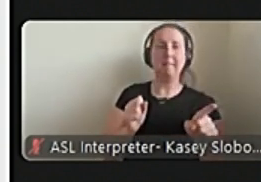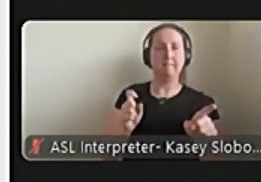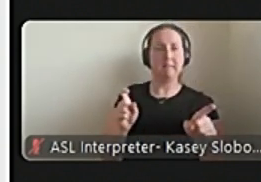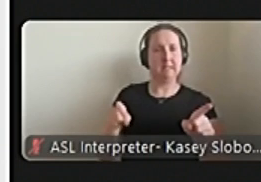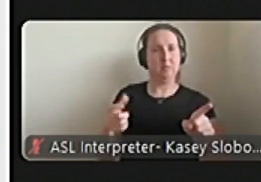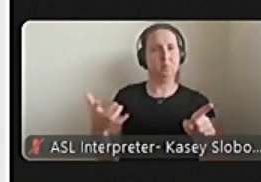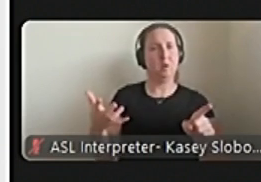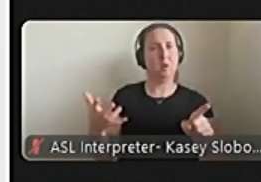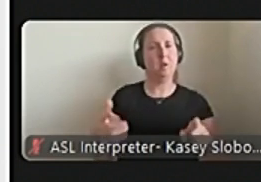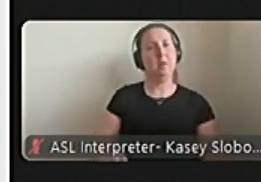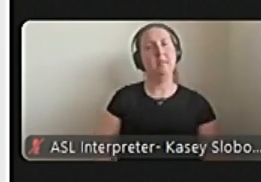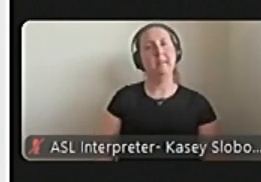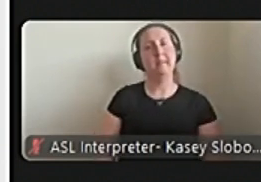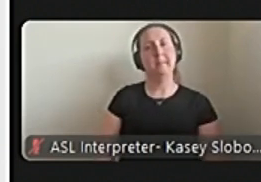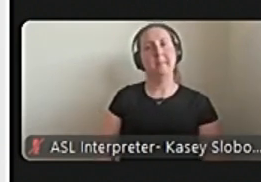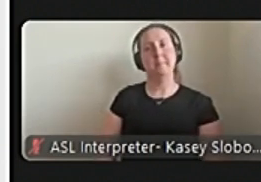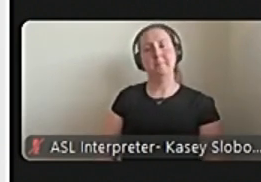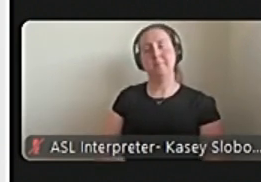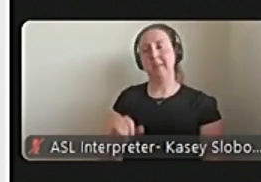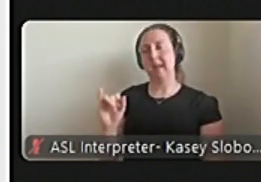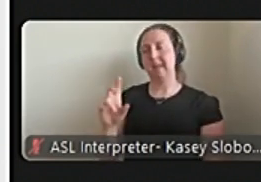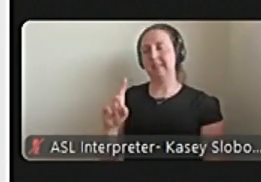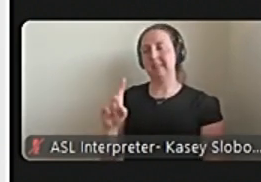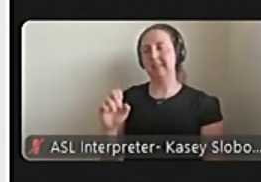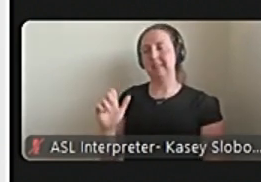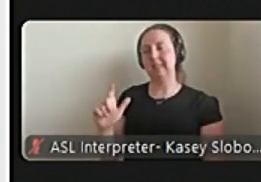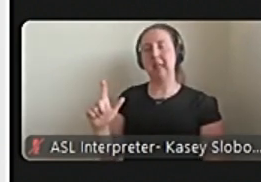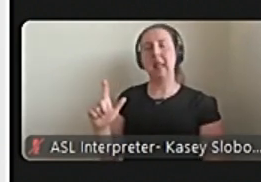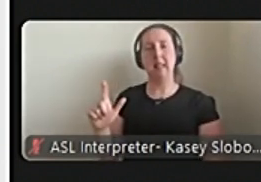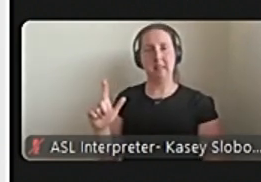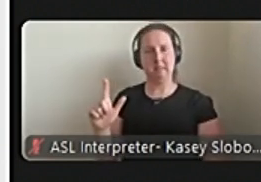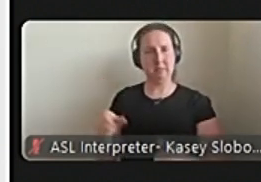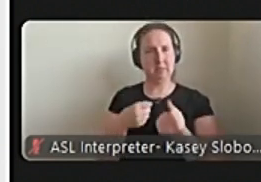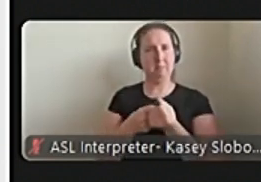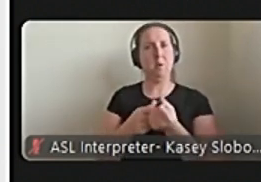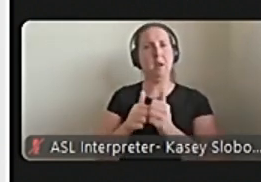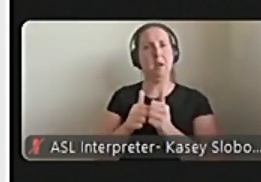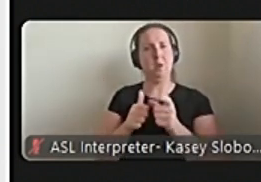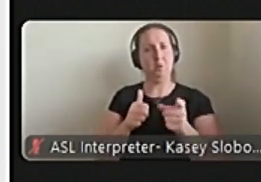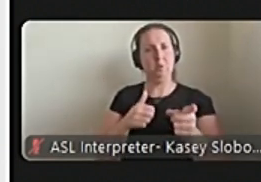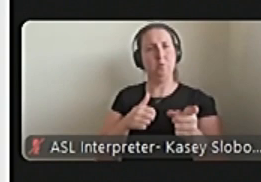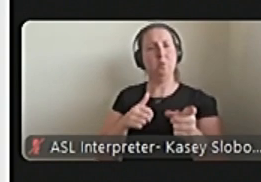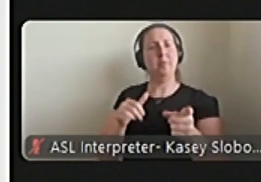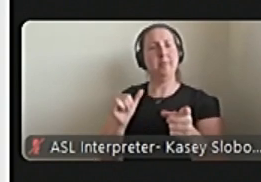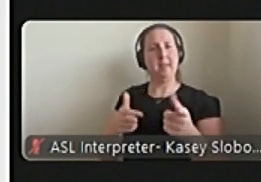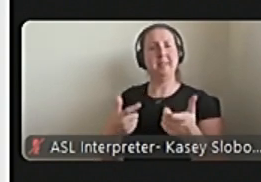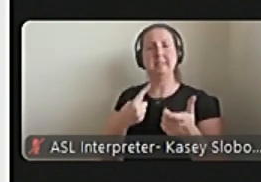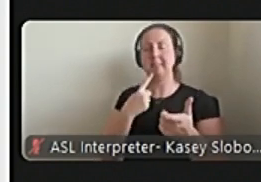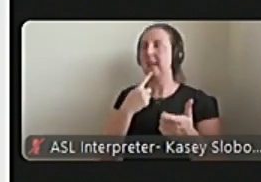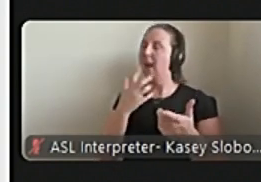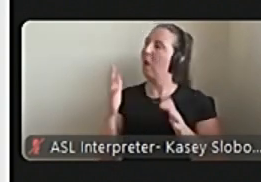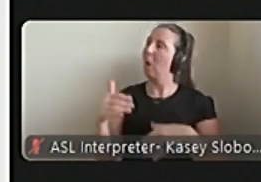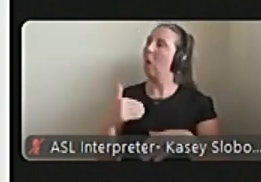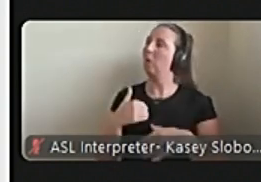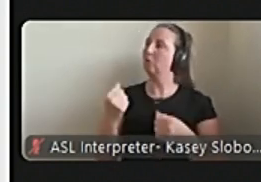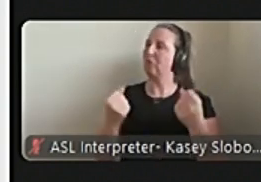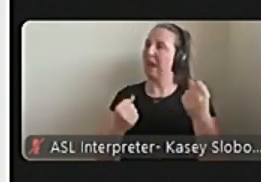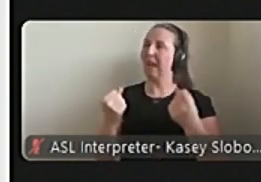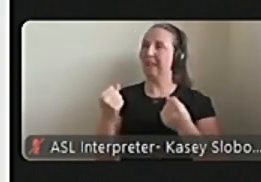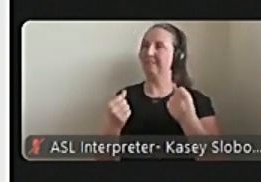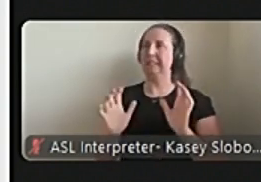it's support of those IADLs we talked about. This is the time when we might say, you know, driving becomes a little bit more of a